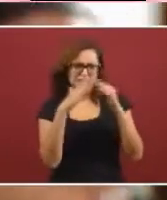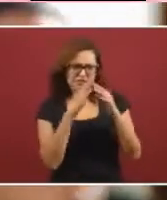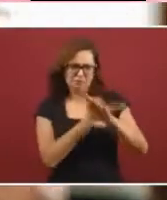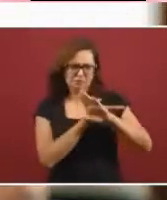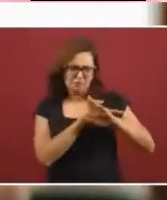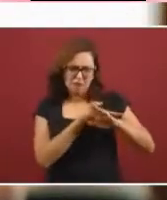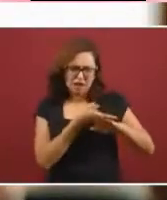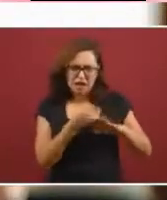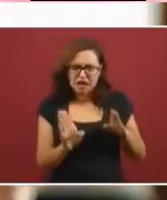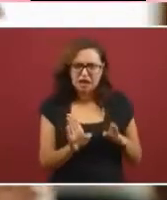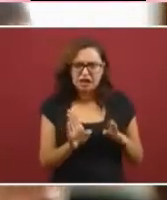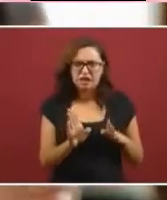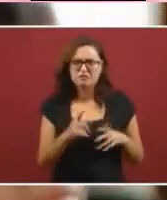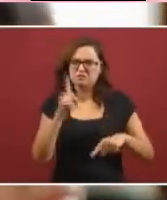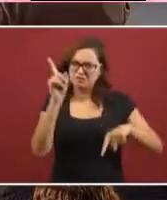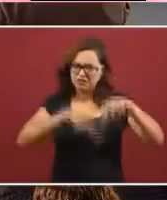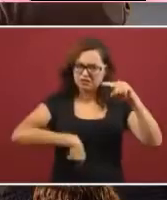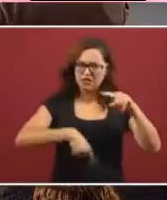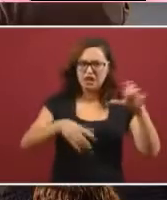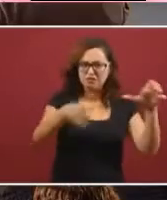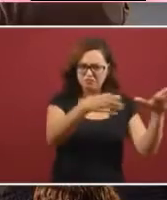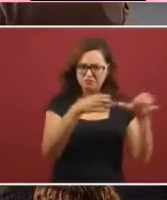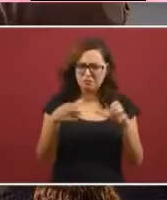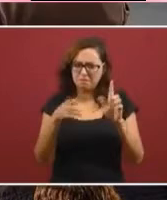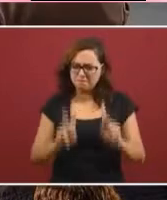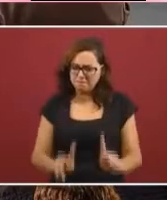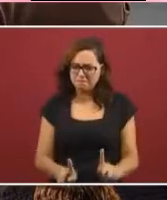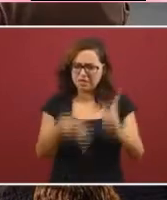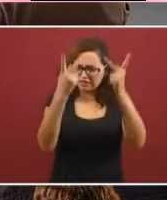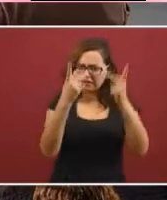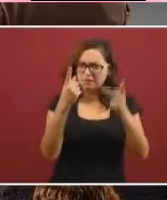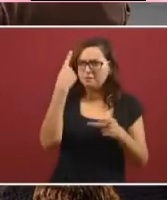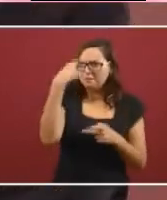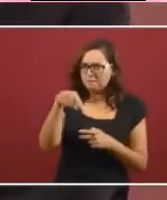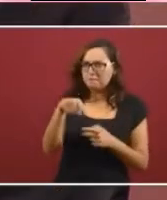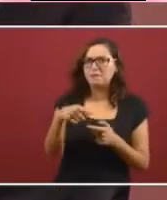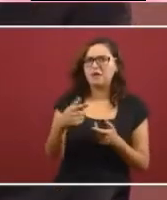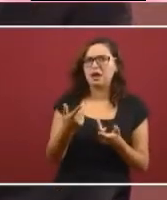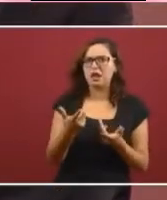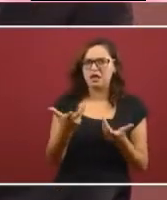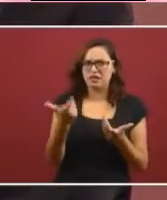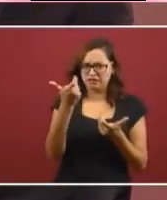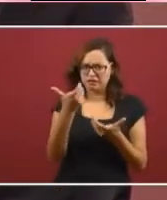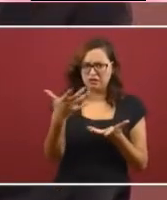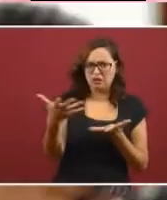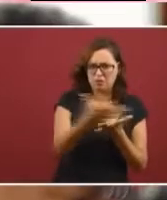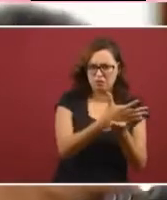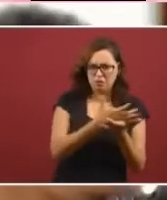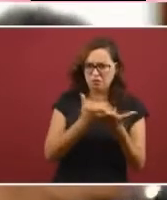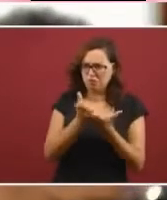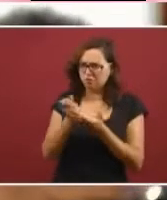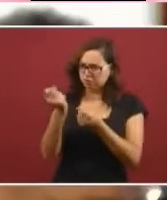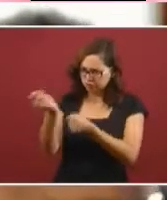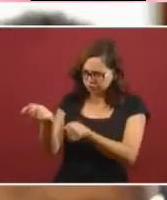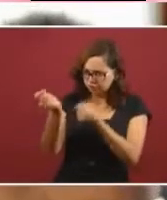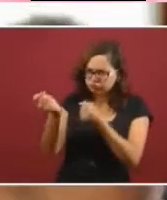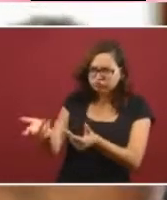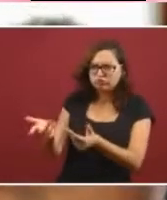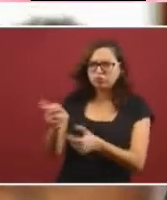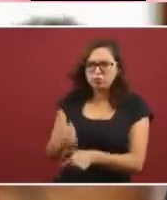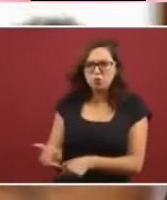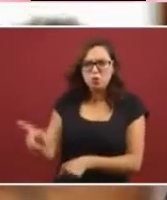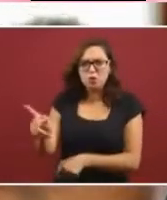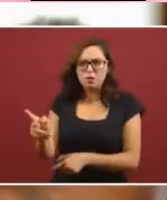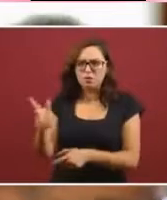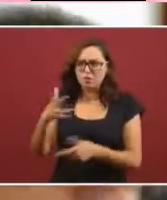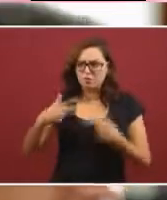be initiating that White House? Are the municipalities, will they be getting the